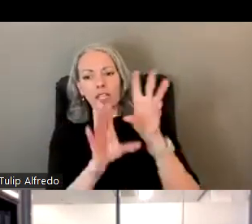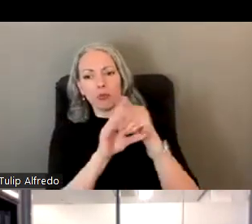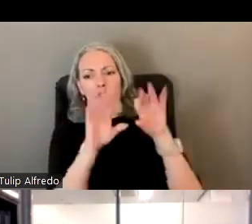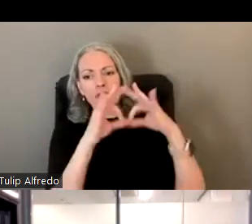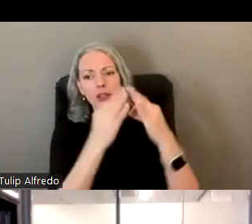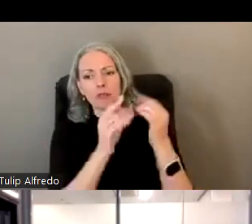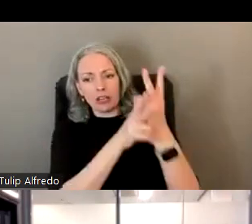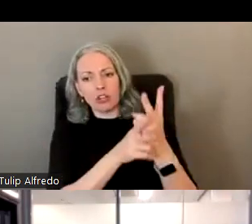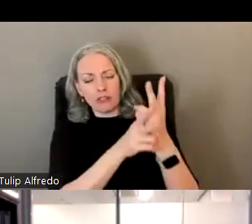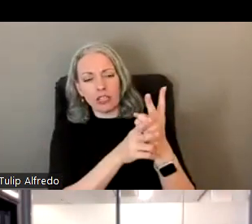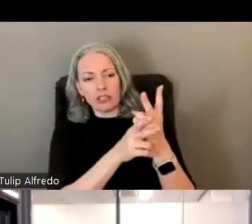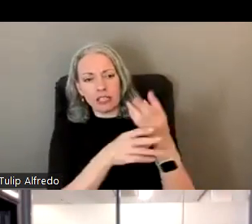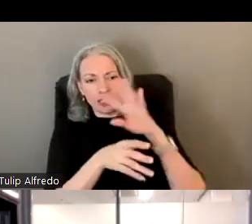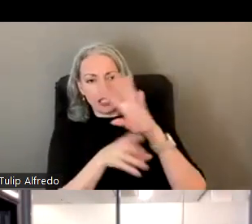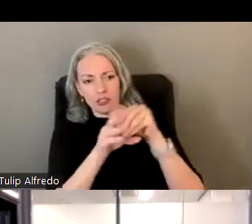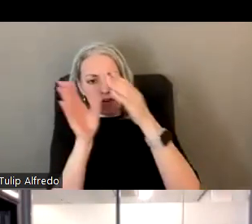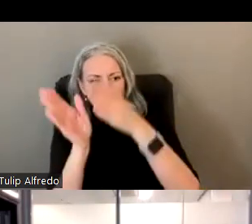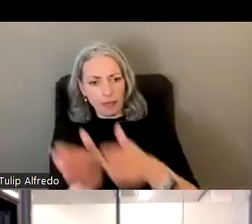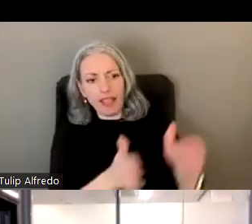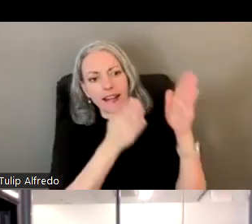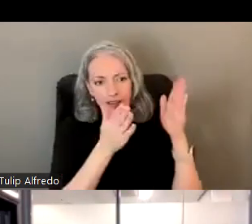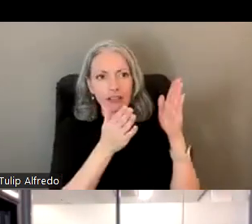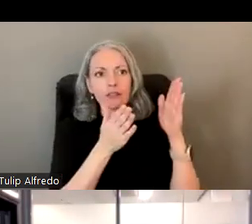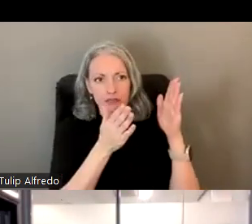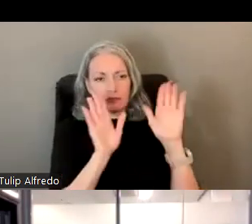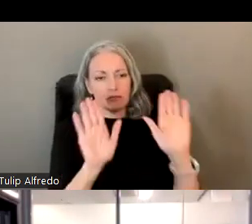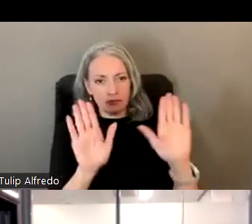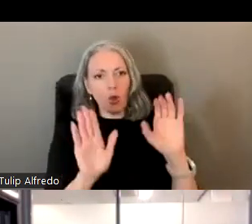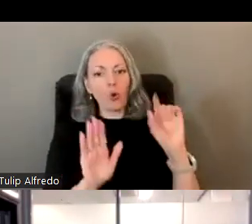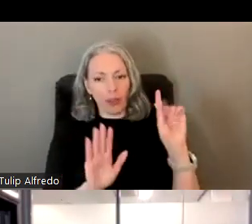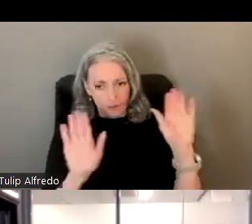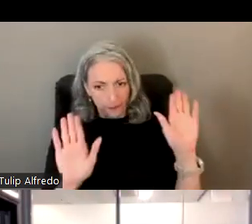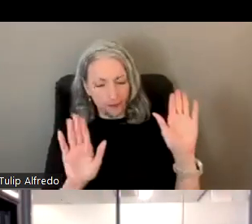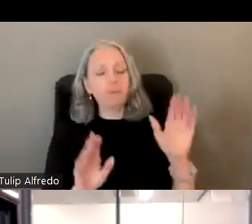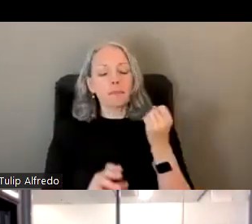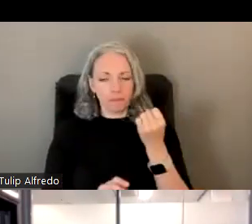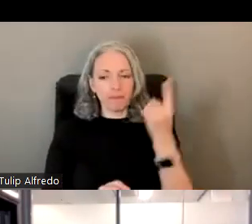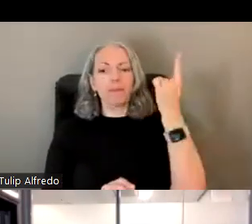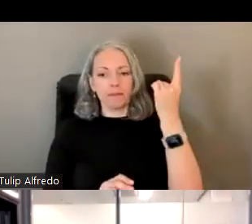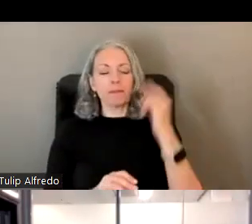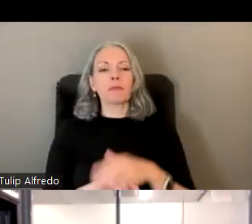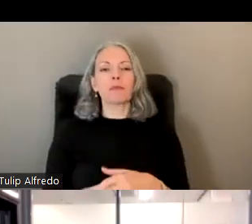caregiving into planning. okay. Okay, got it. Okay.